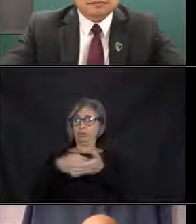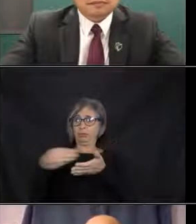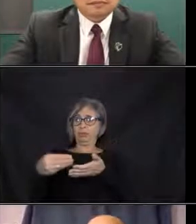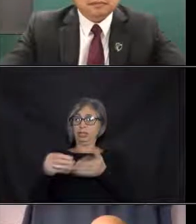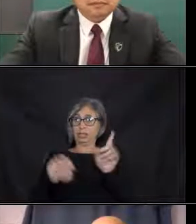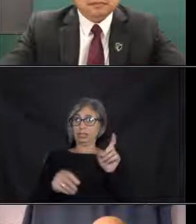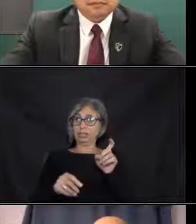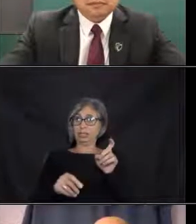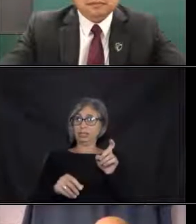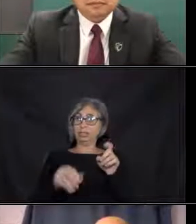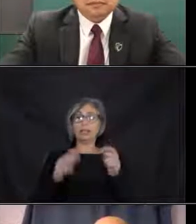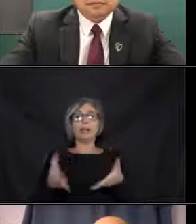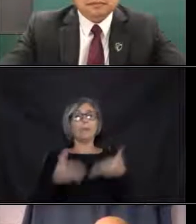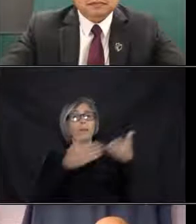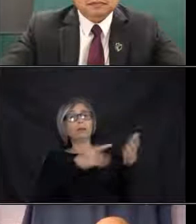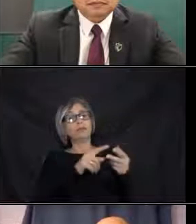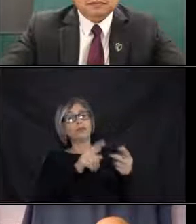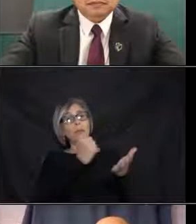Motion to approve. All